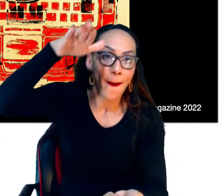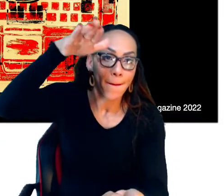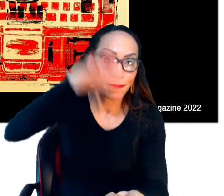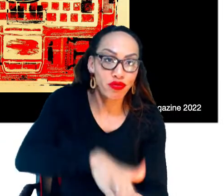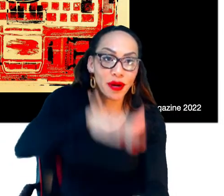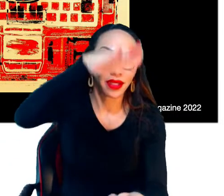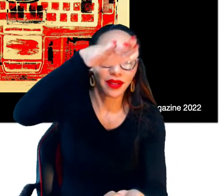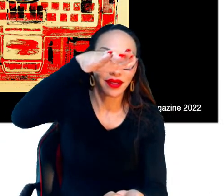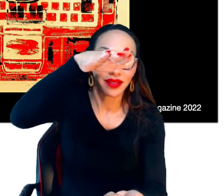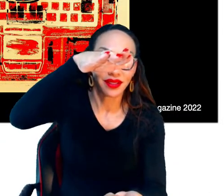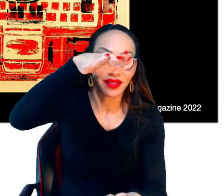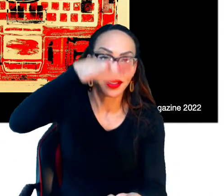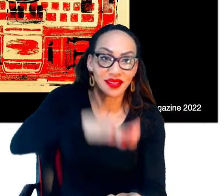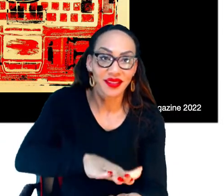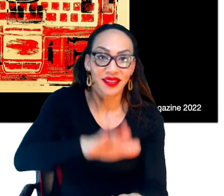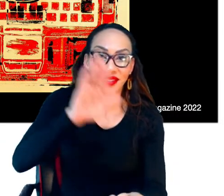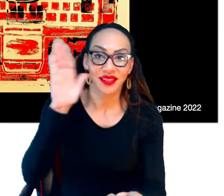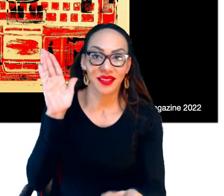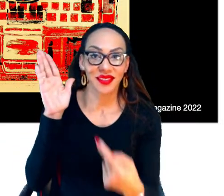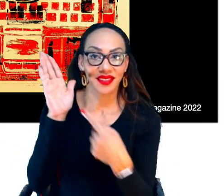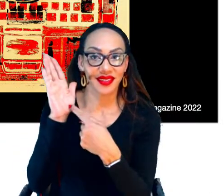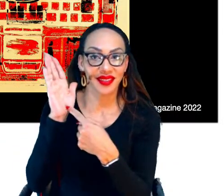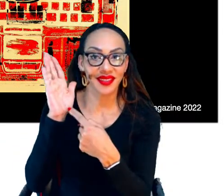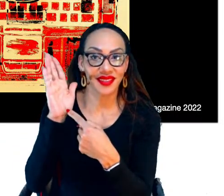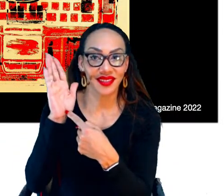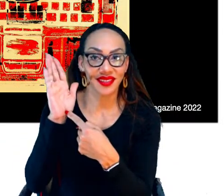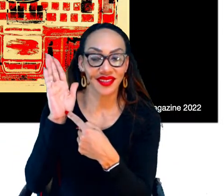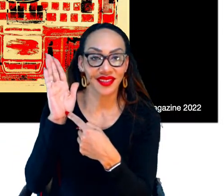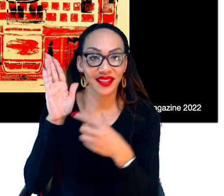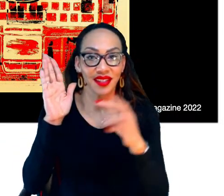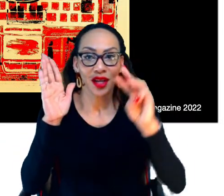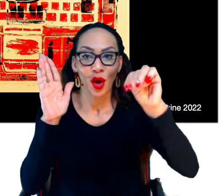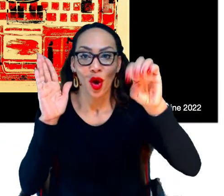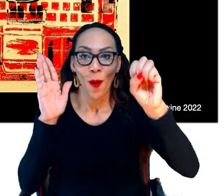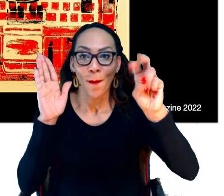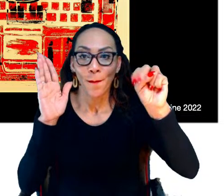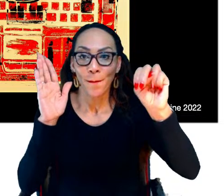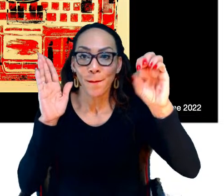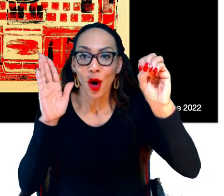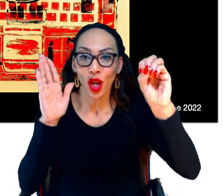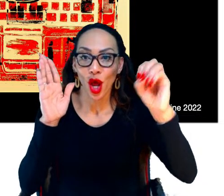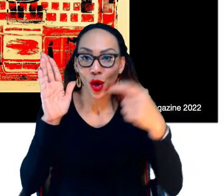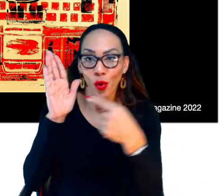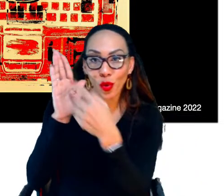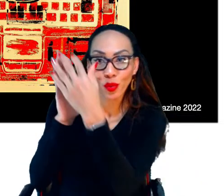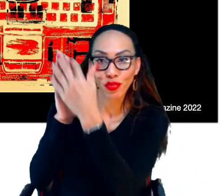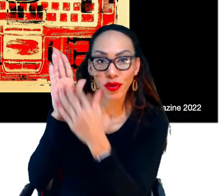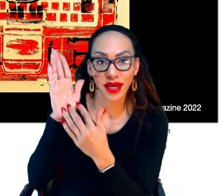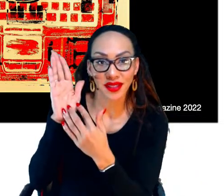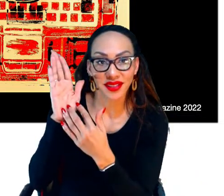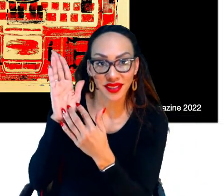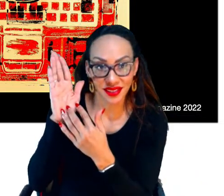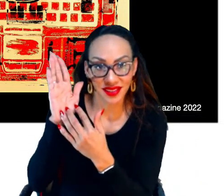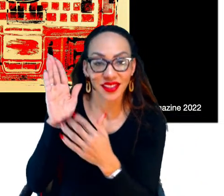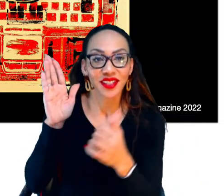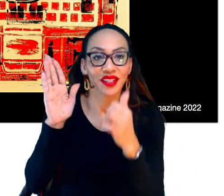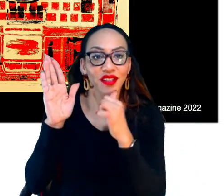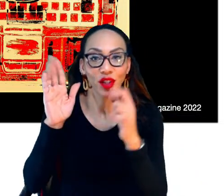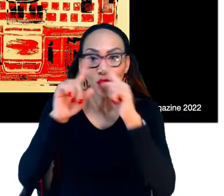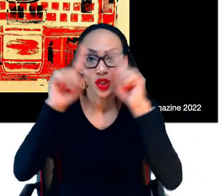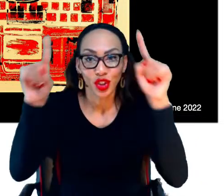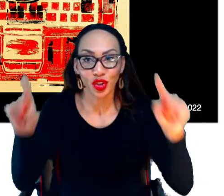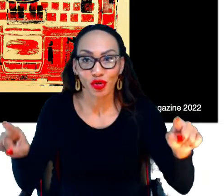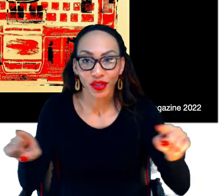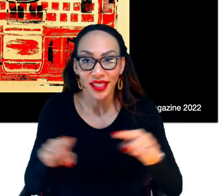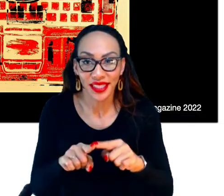the laptop there. I've kind of taken it apart, then used the screen as an ink pad, and again,